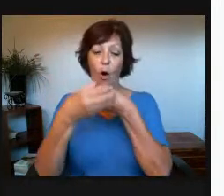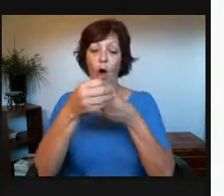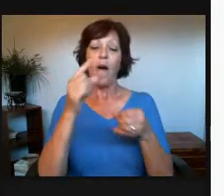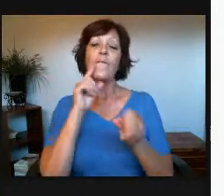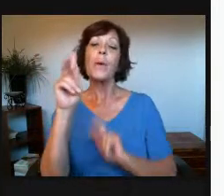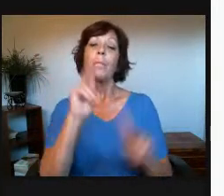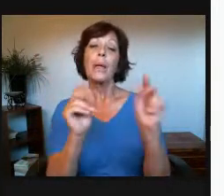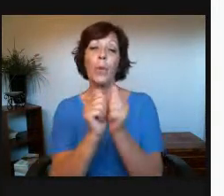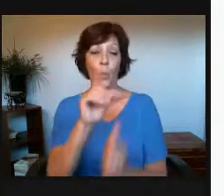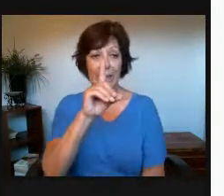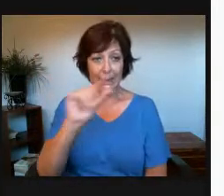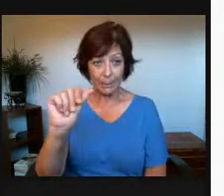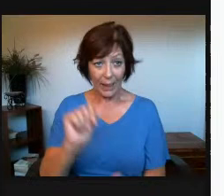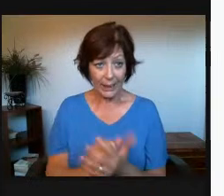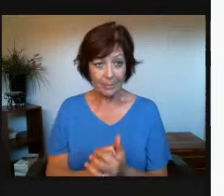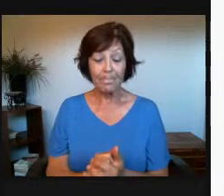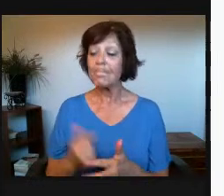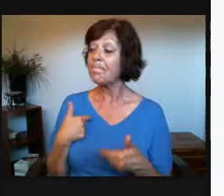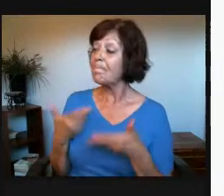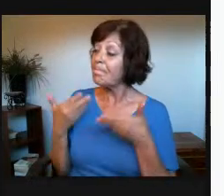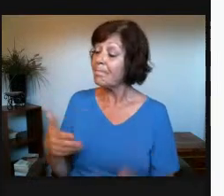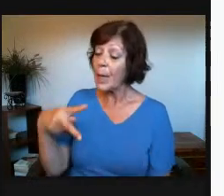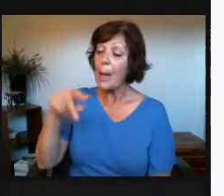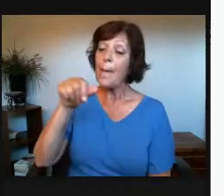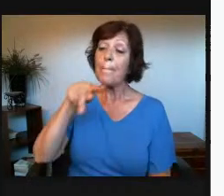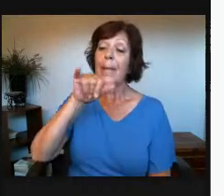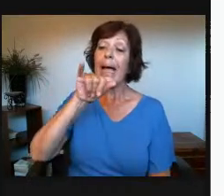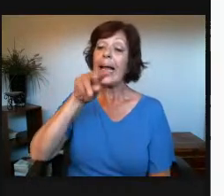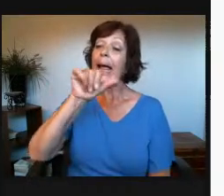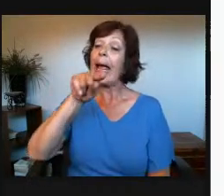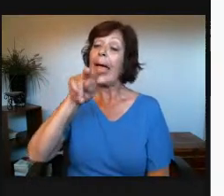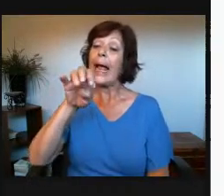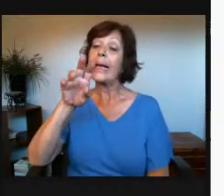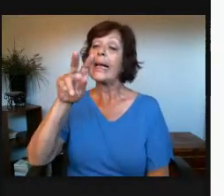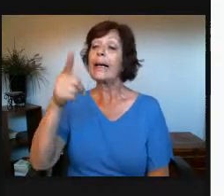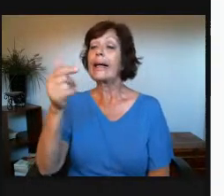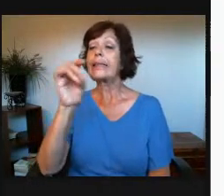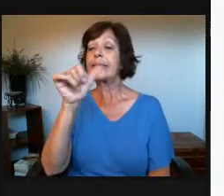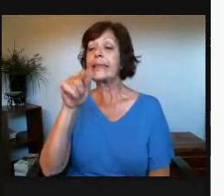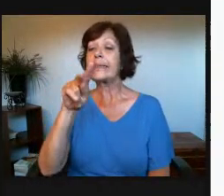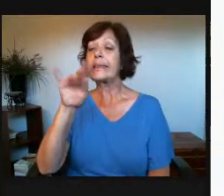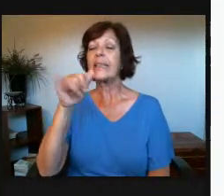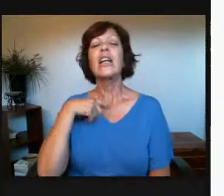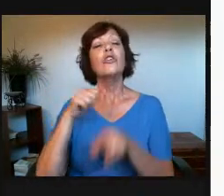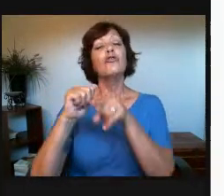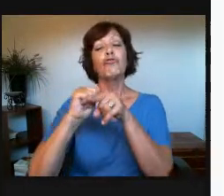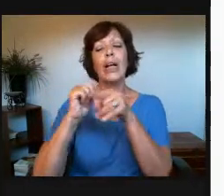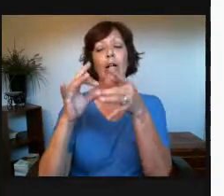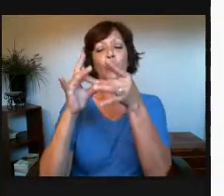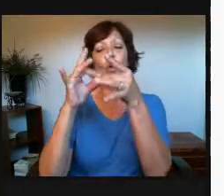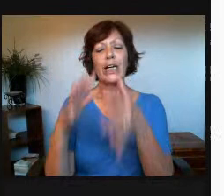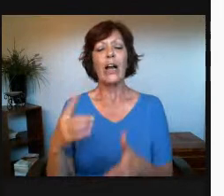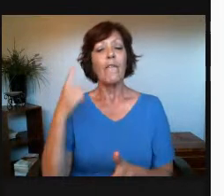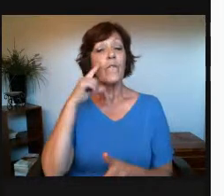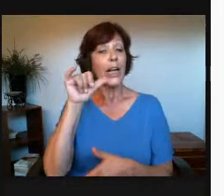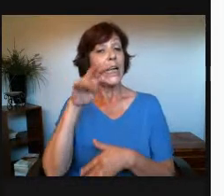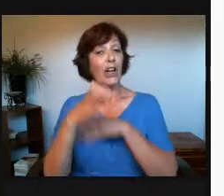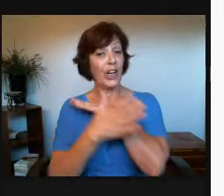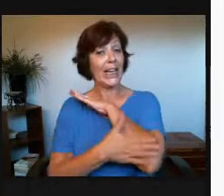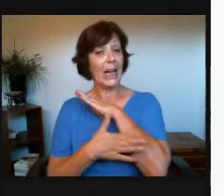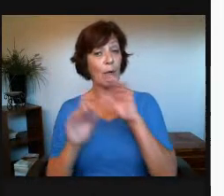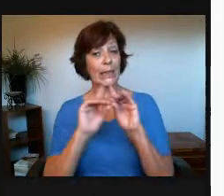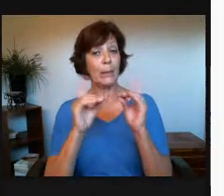Disabilities. And I am Patty Ann Gasinski, the Training Coordinator for the Erie County Department of